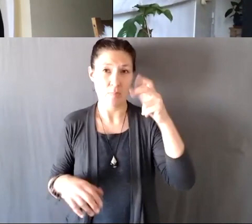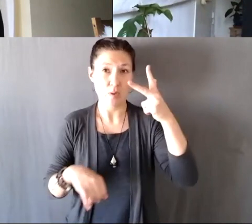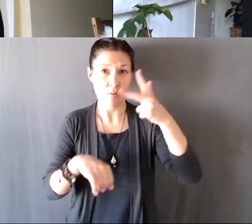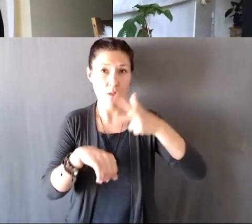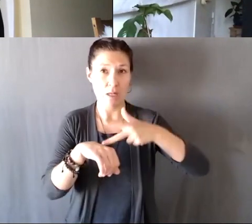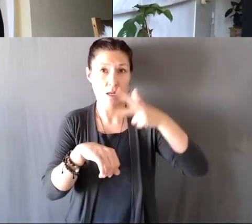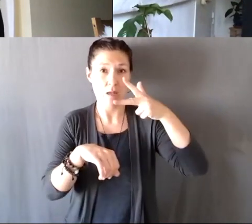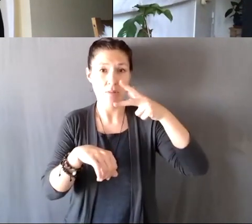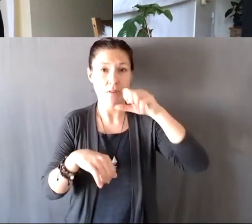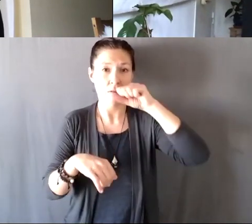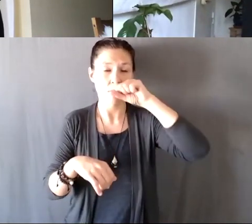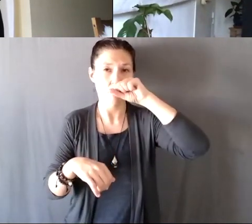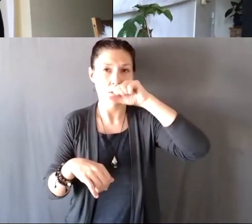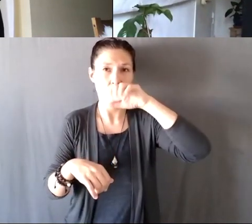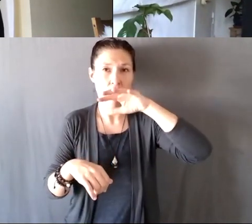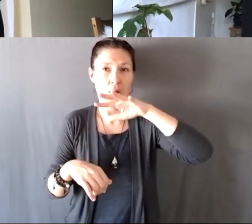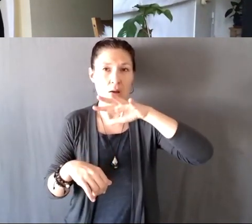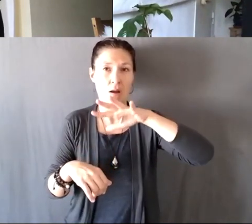breathing out.